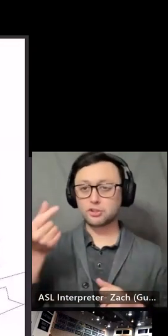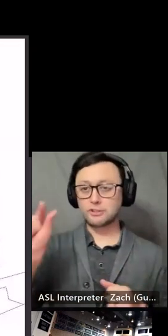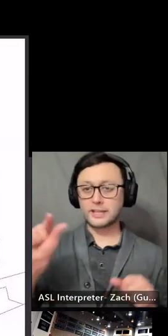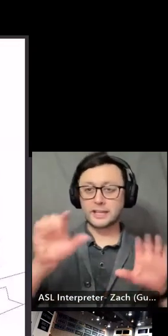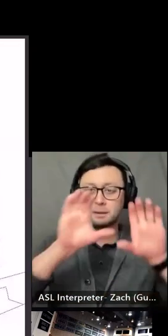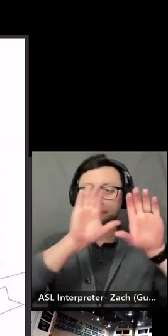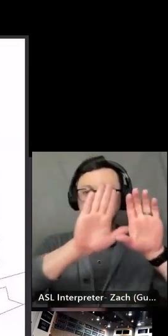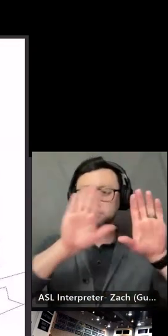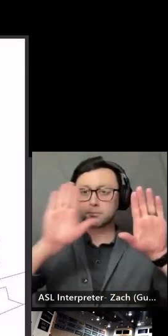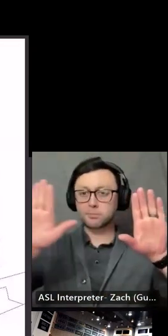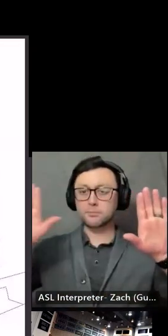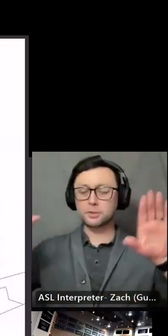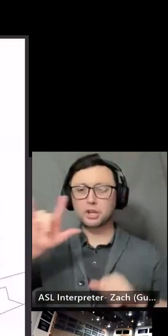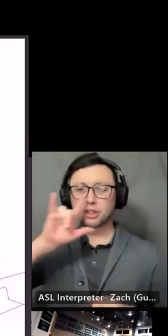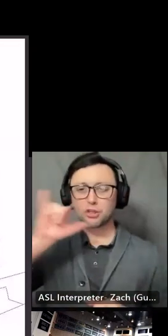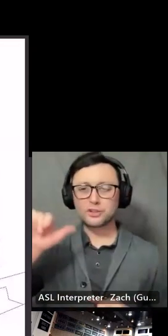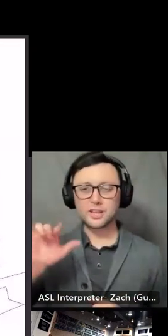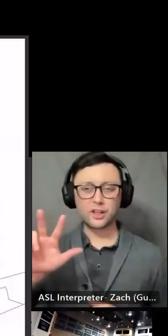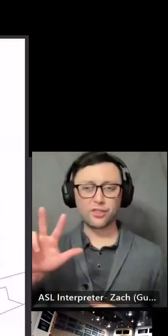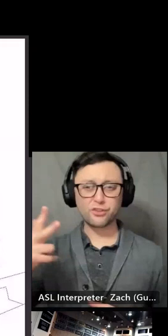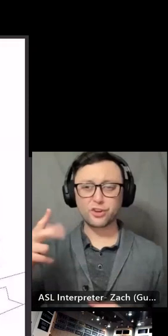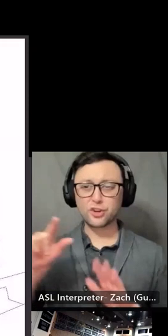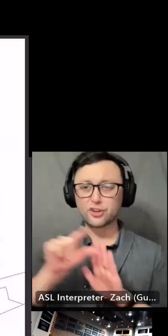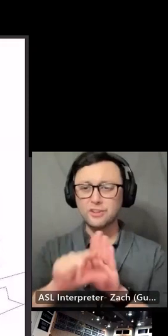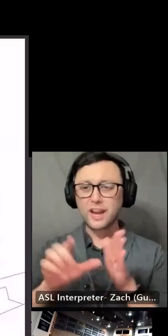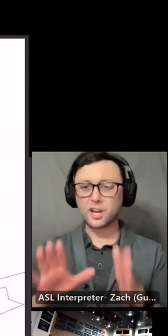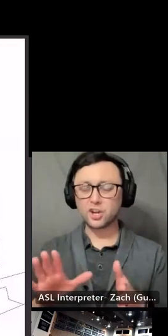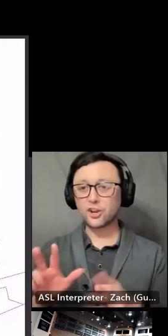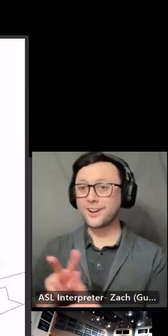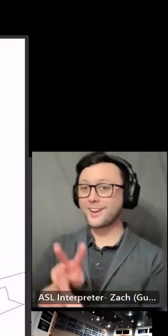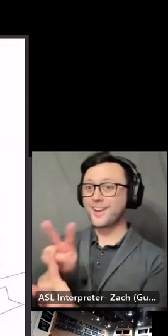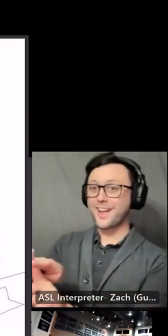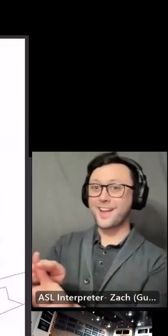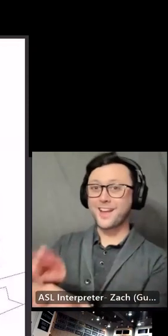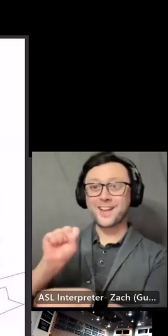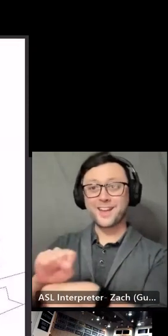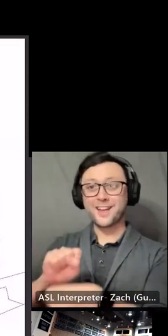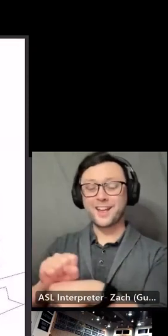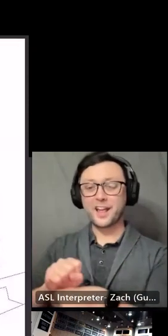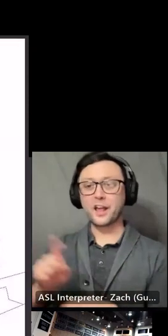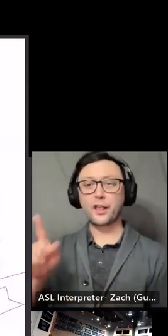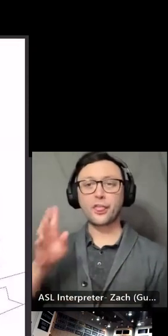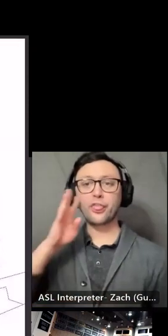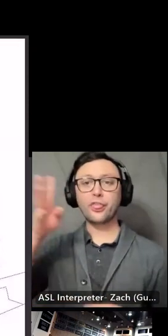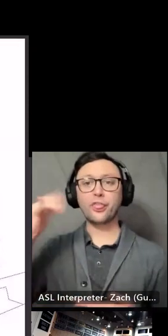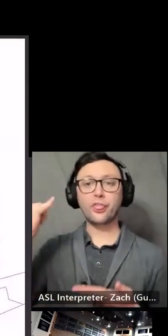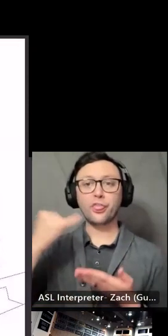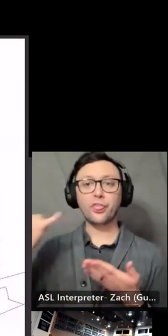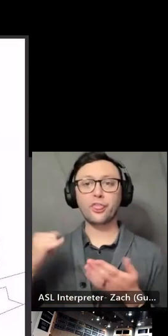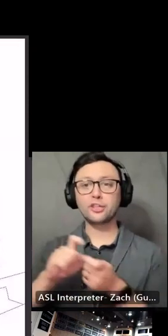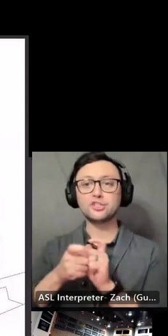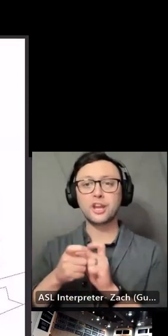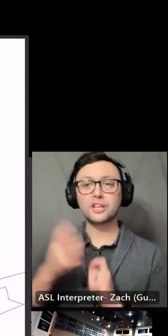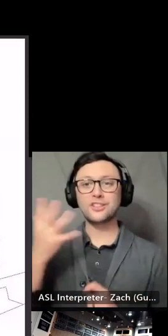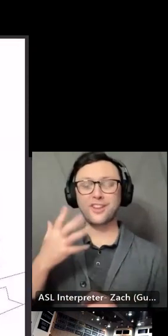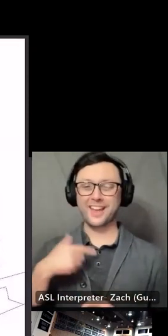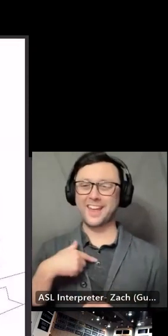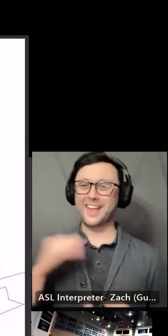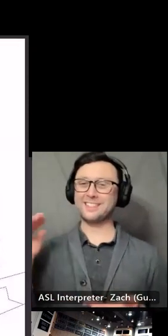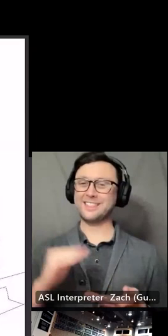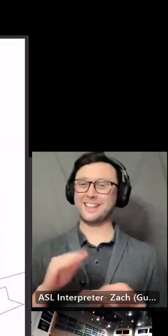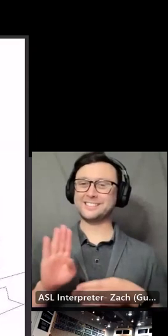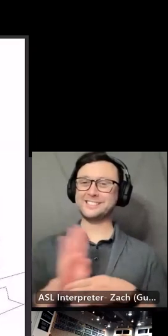like a third grader was given the assignment to change the look and make it less